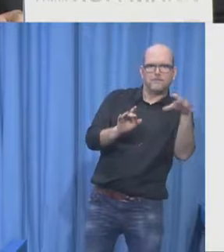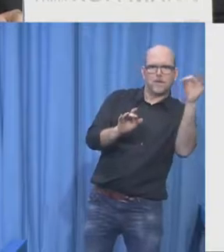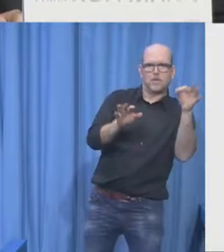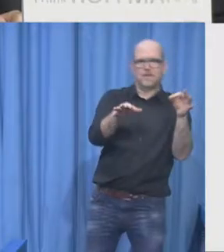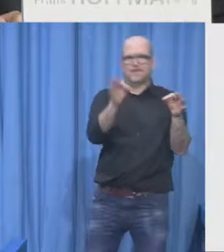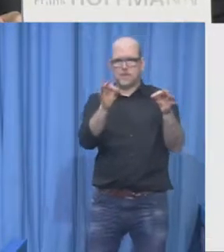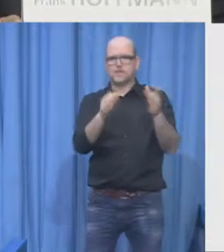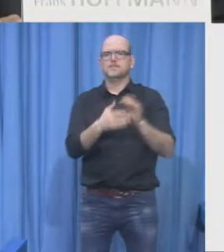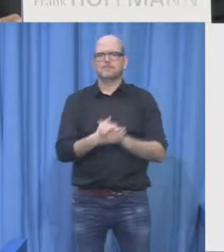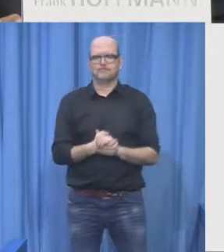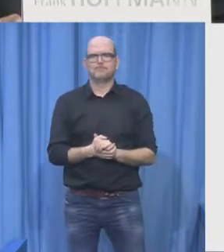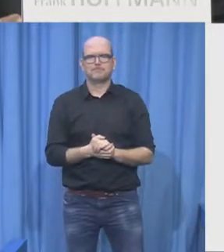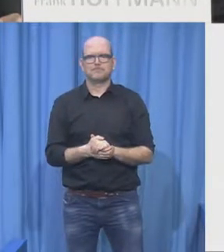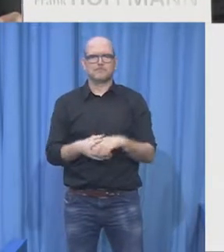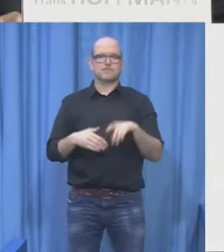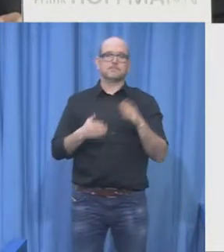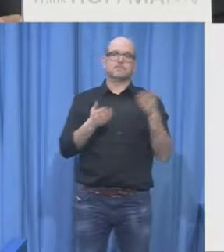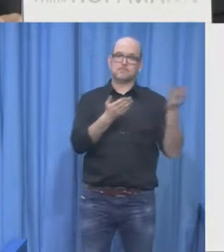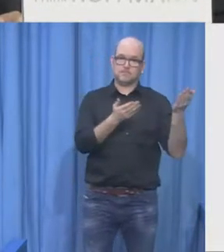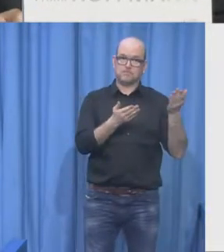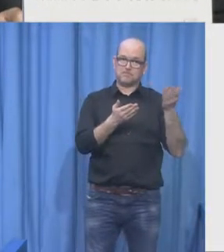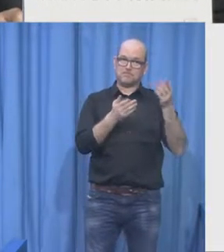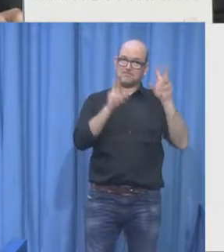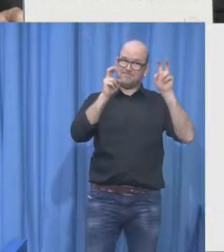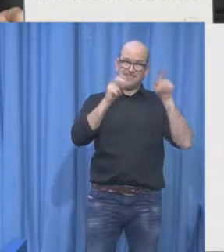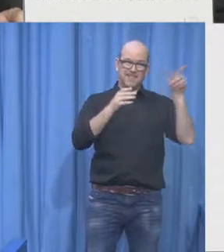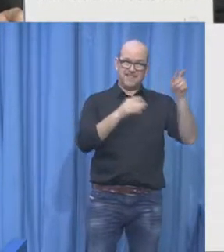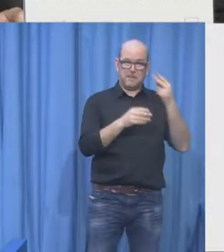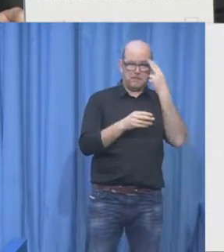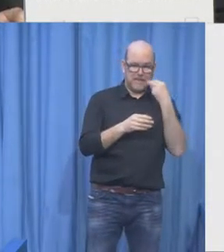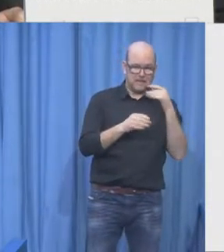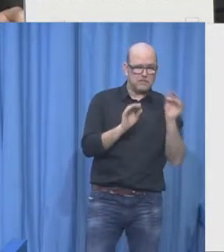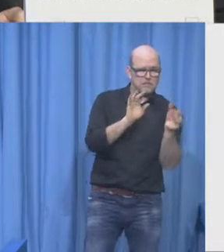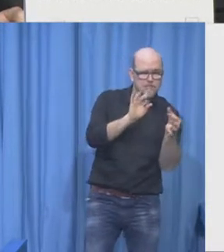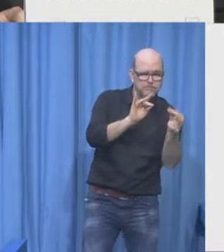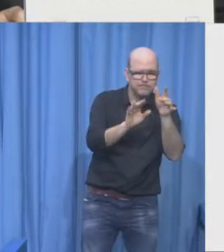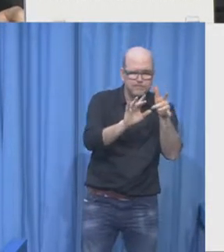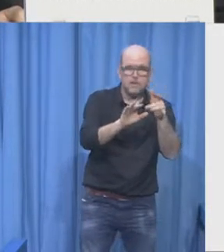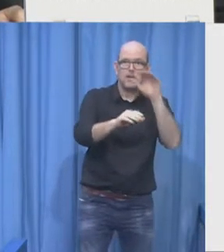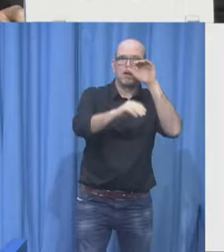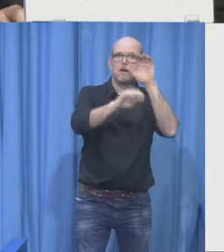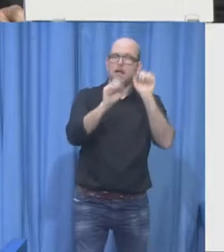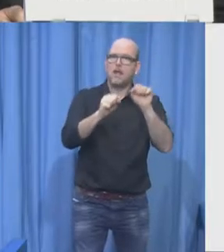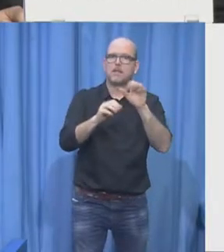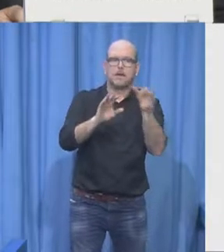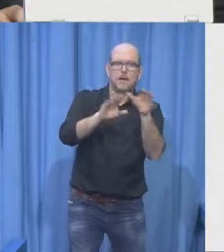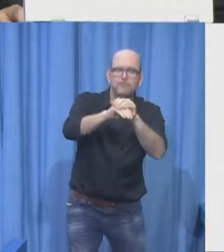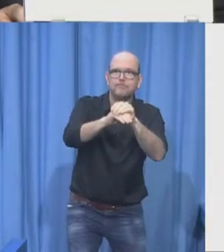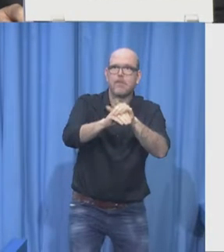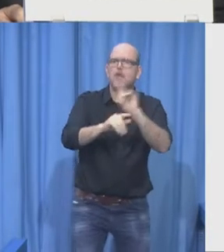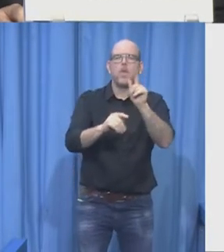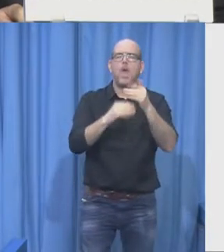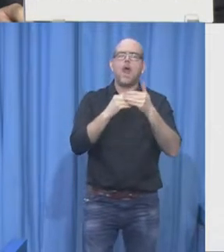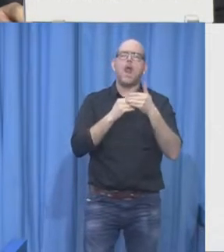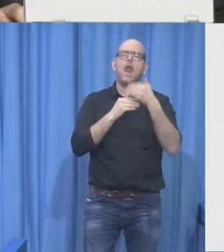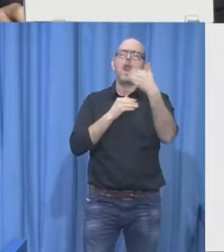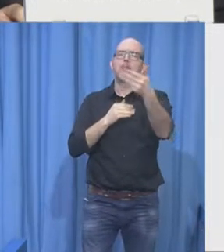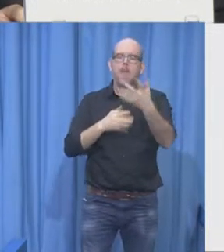9-month training program, and they are able to find lumps